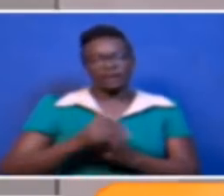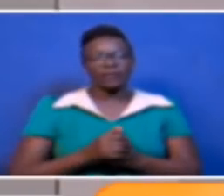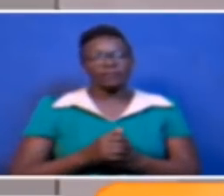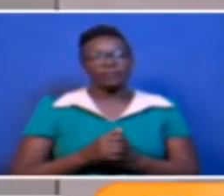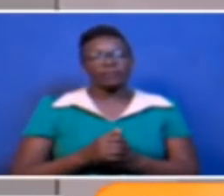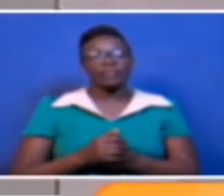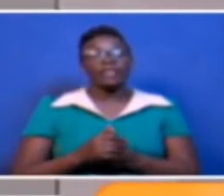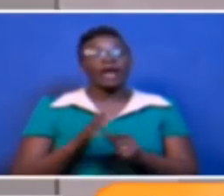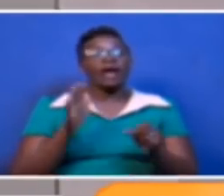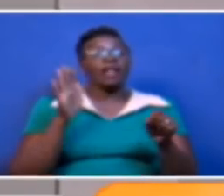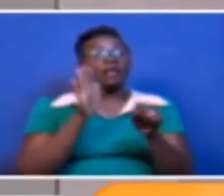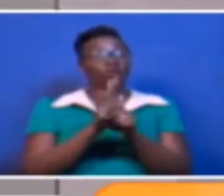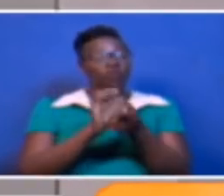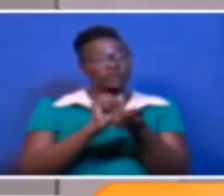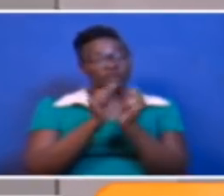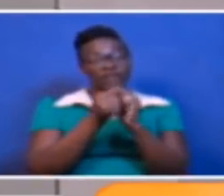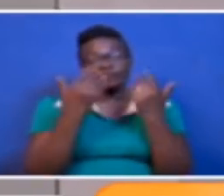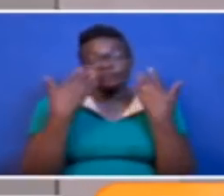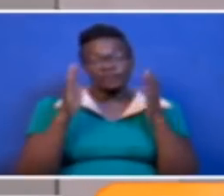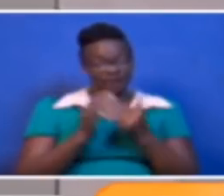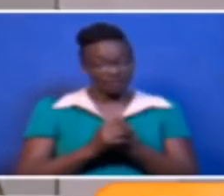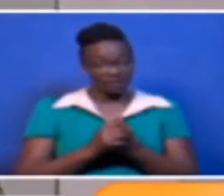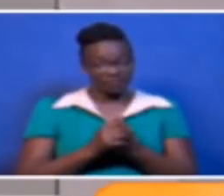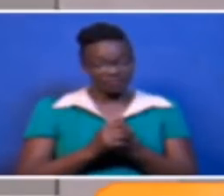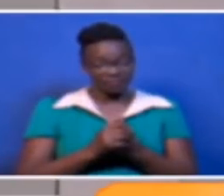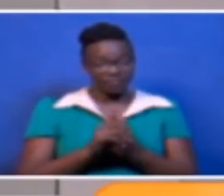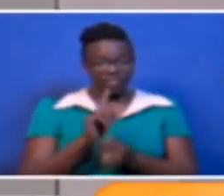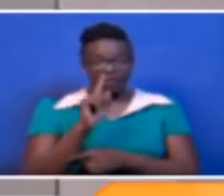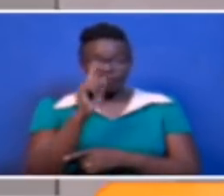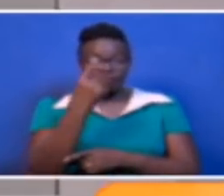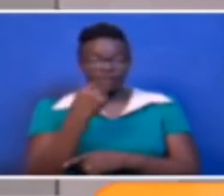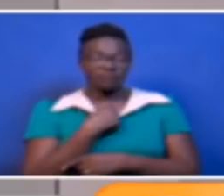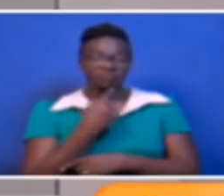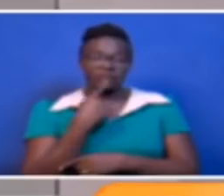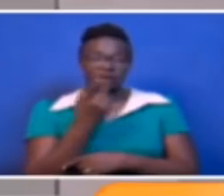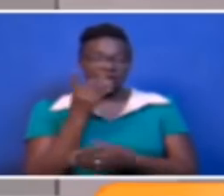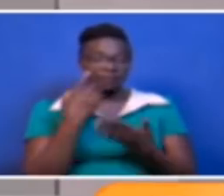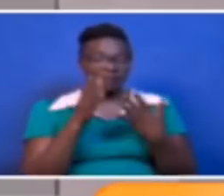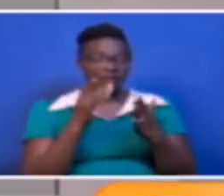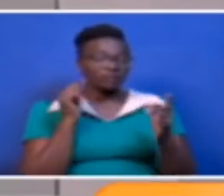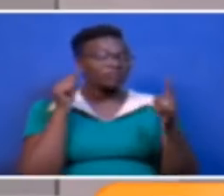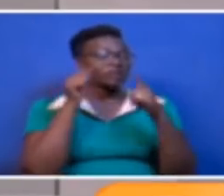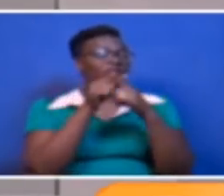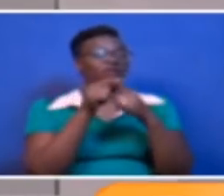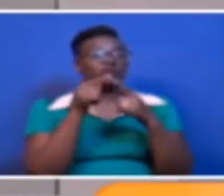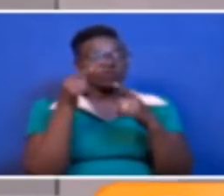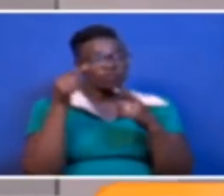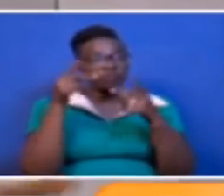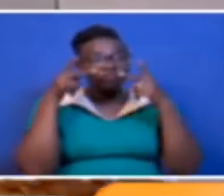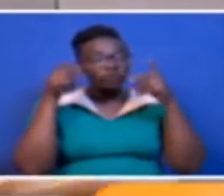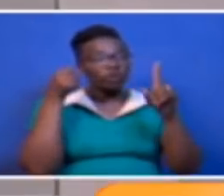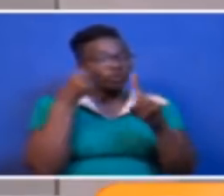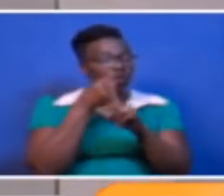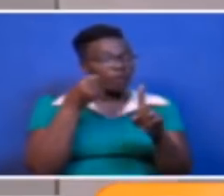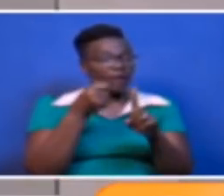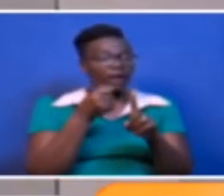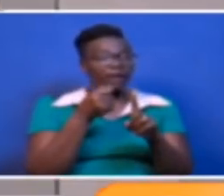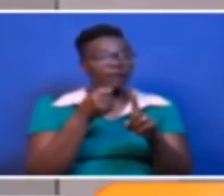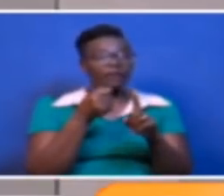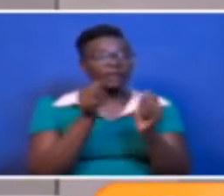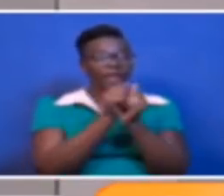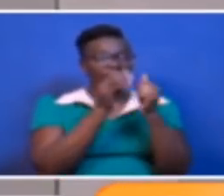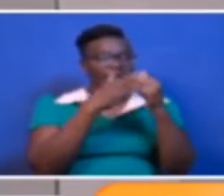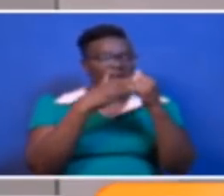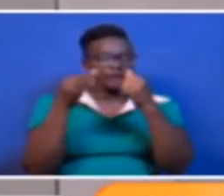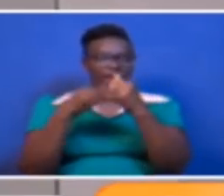lot has changed. First of all, I've just told you that the intention of terror around 19, that time in when they